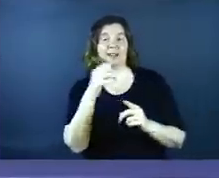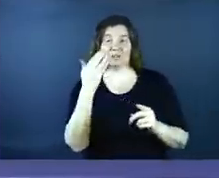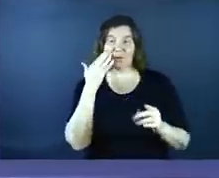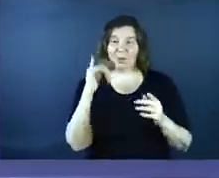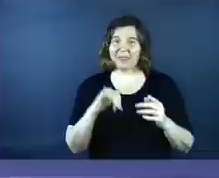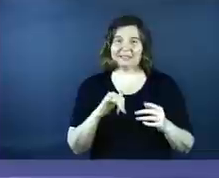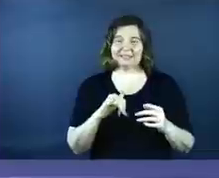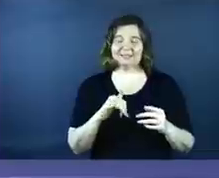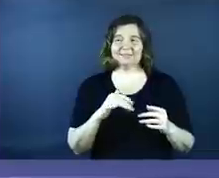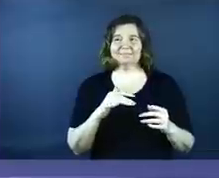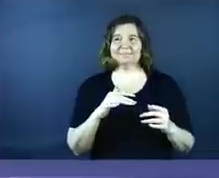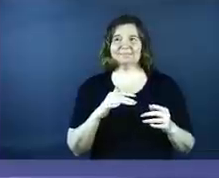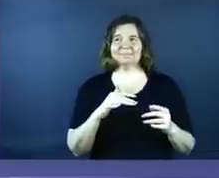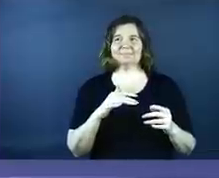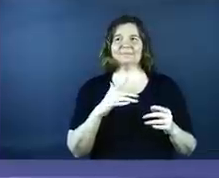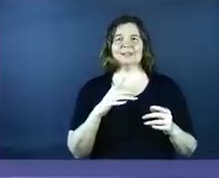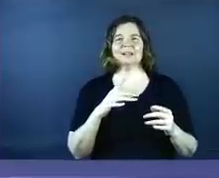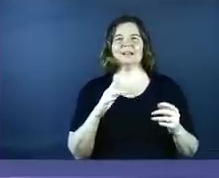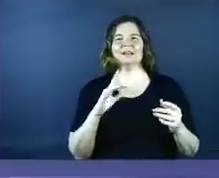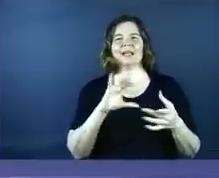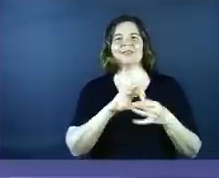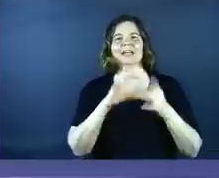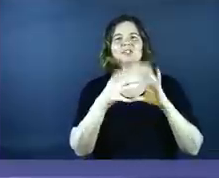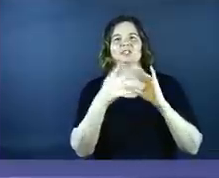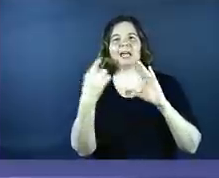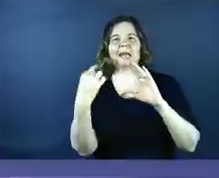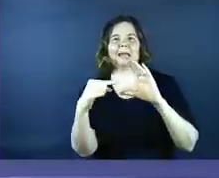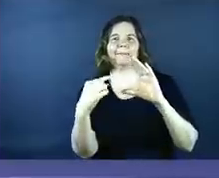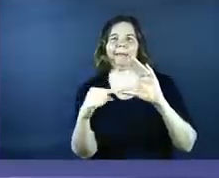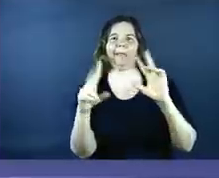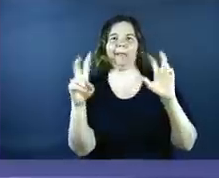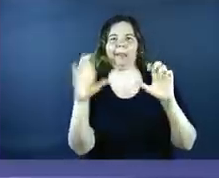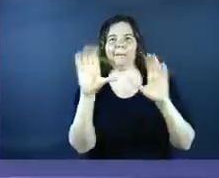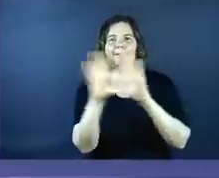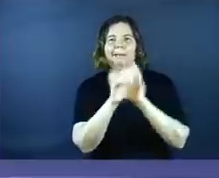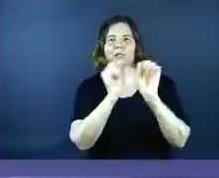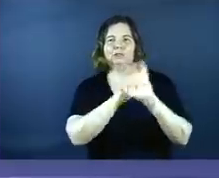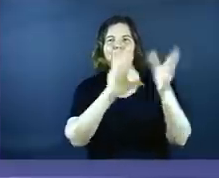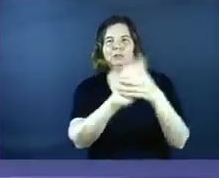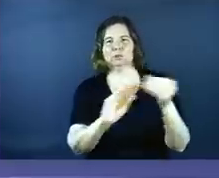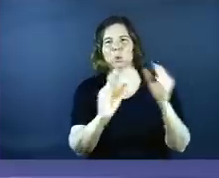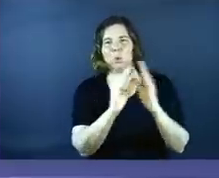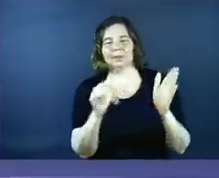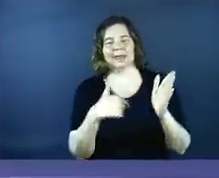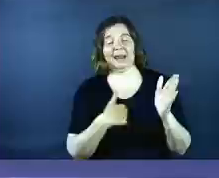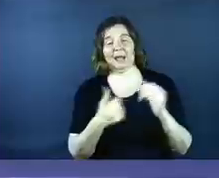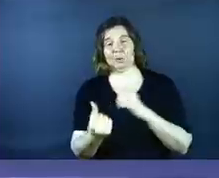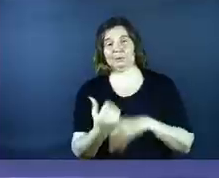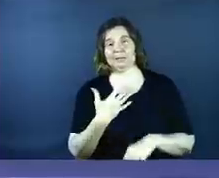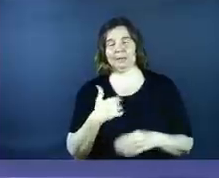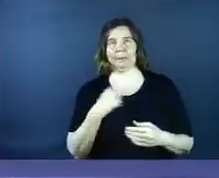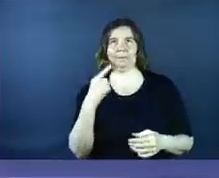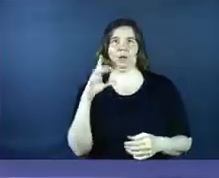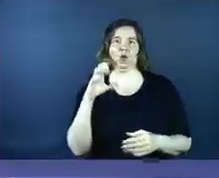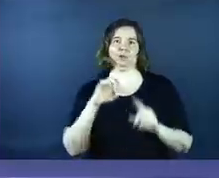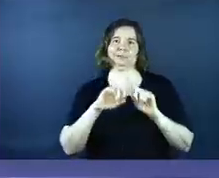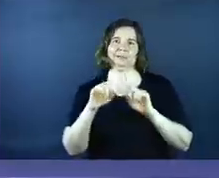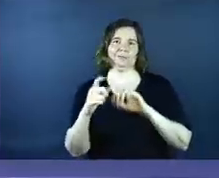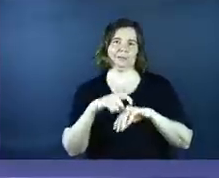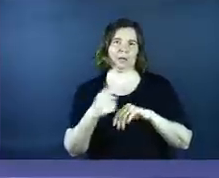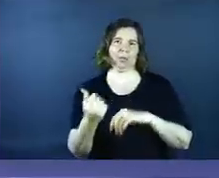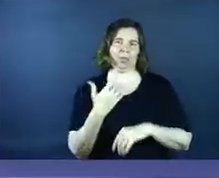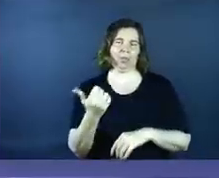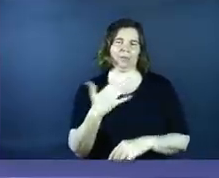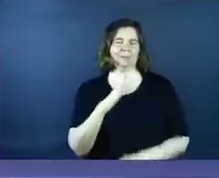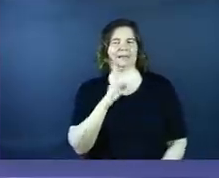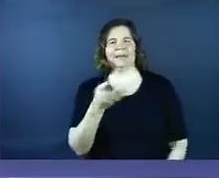know, that's a chain email picture and story that I was sent maybe 100 different times, and it